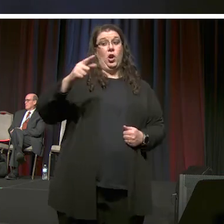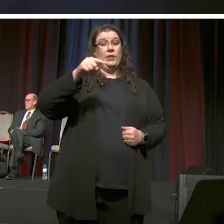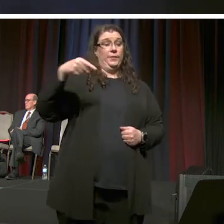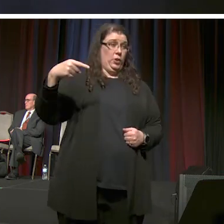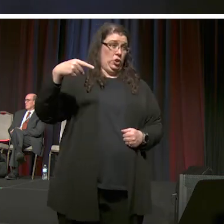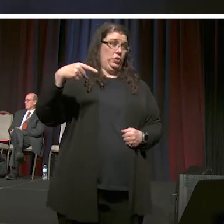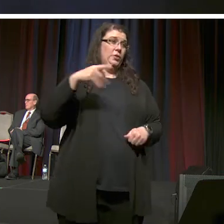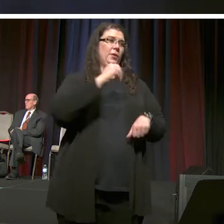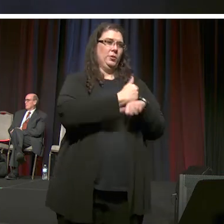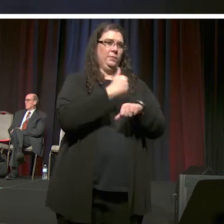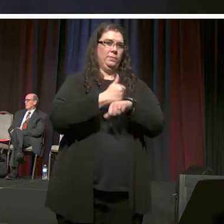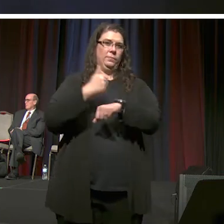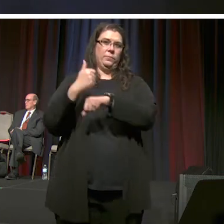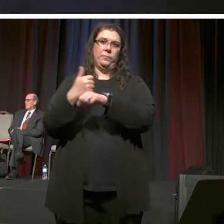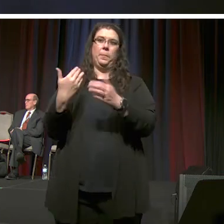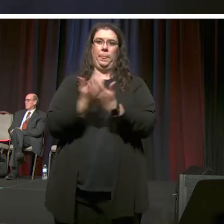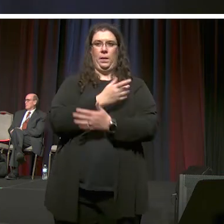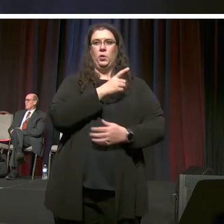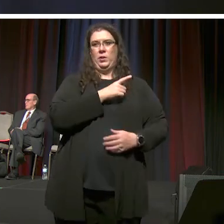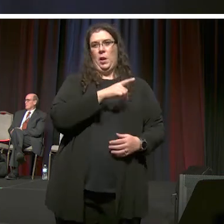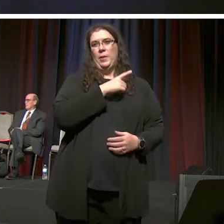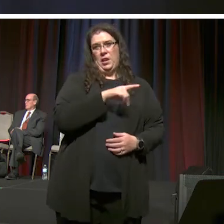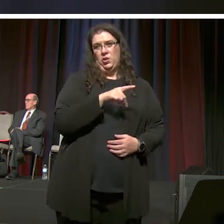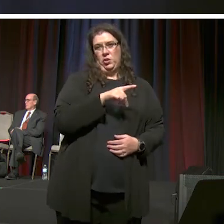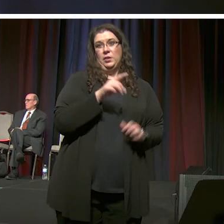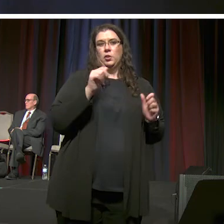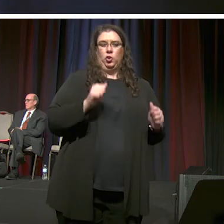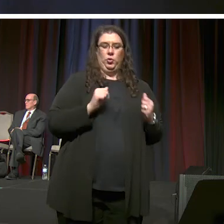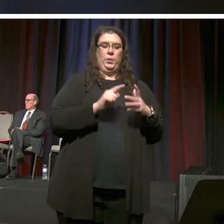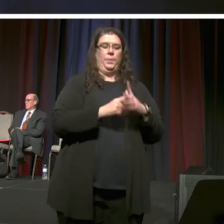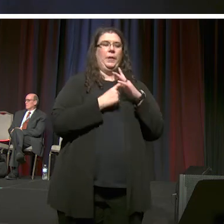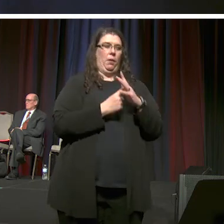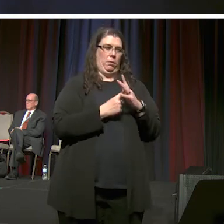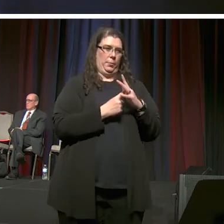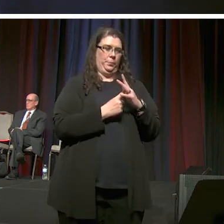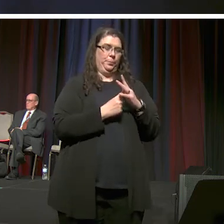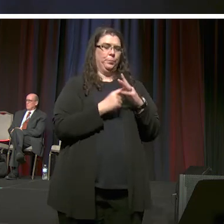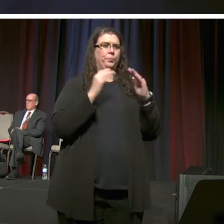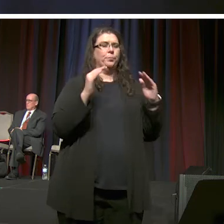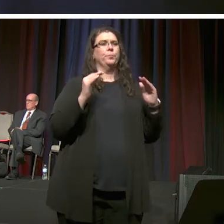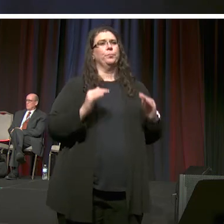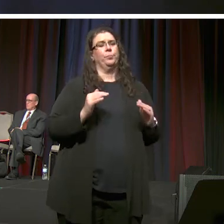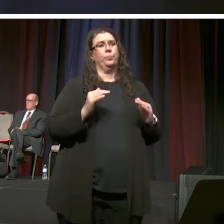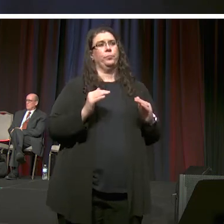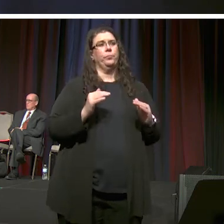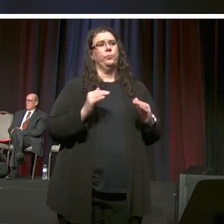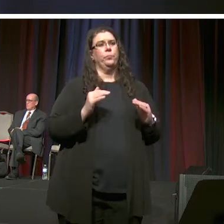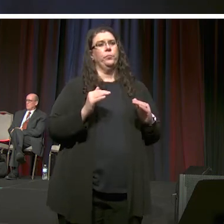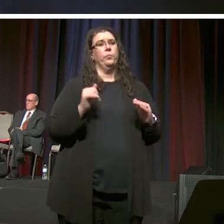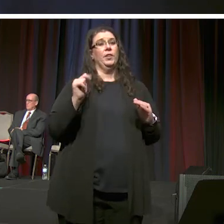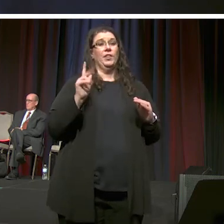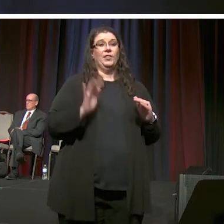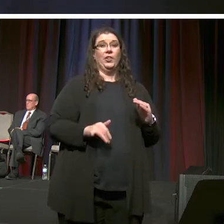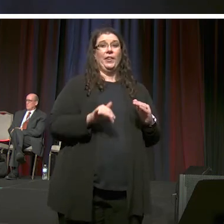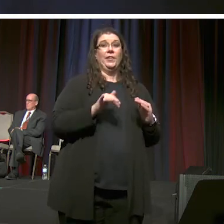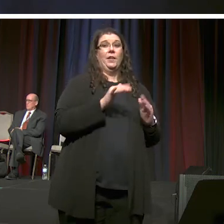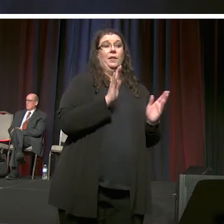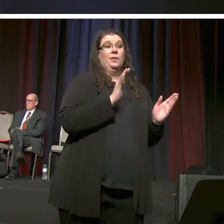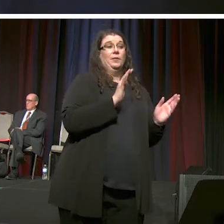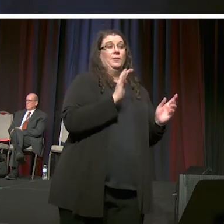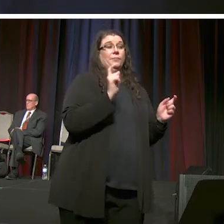the formation of those new denominations could begin. During this transition